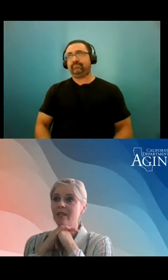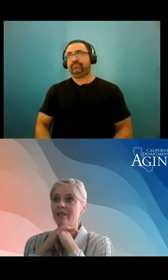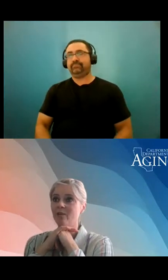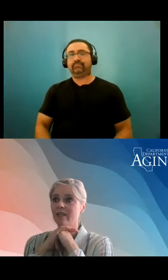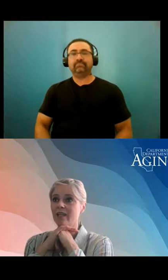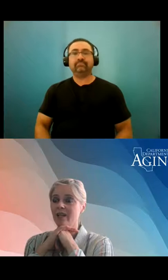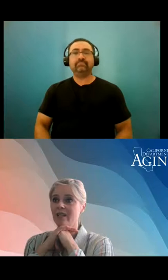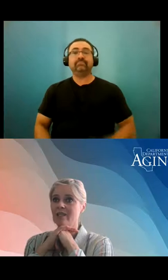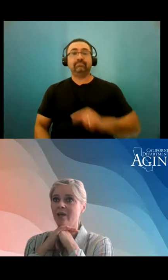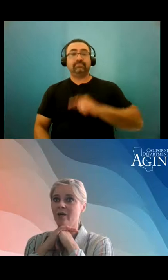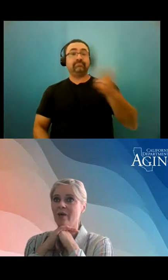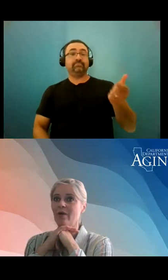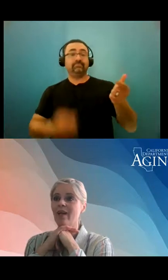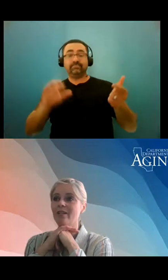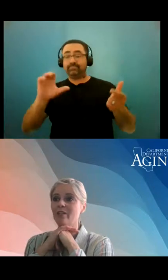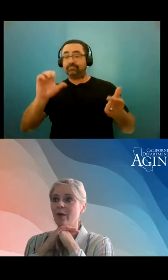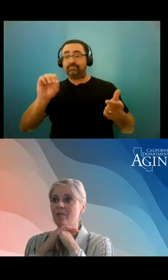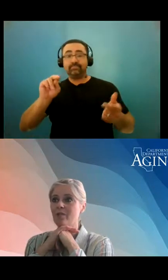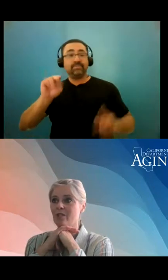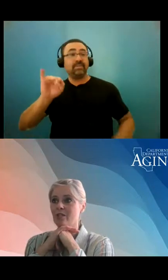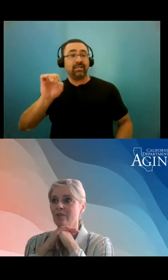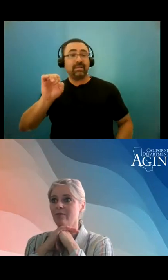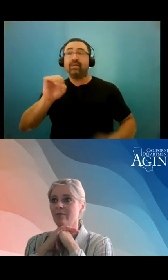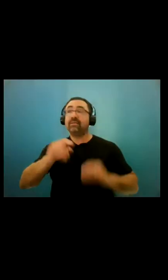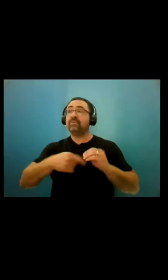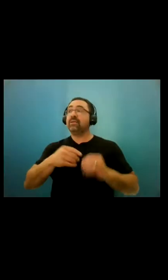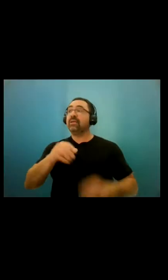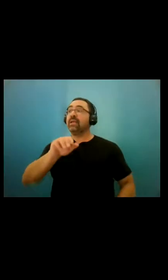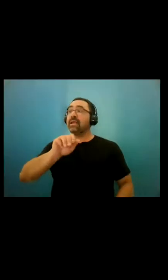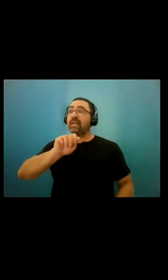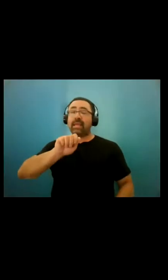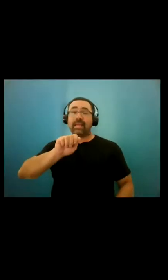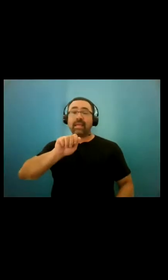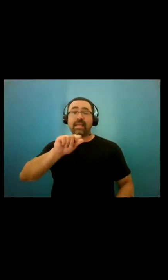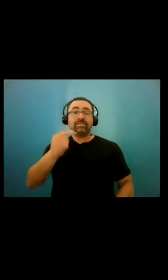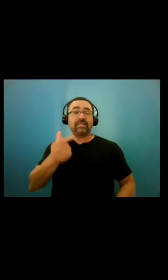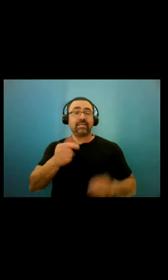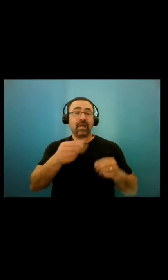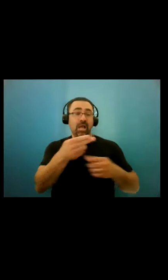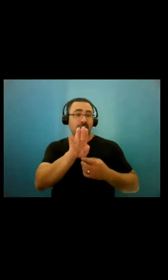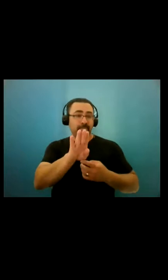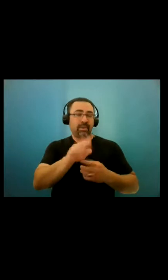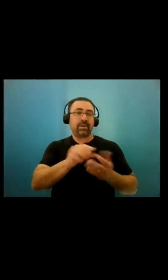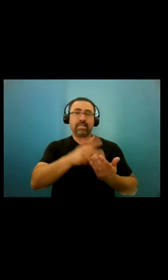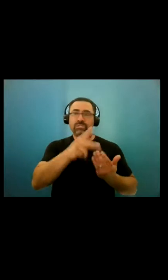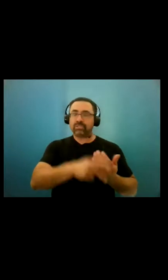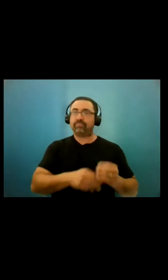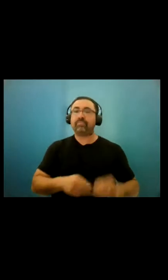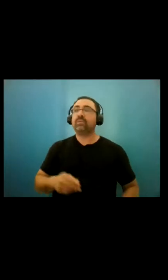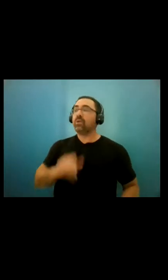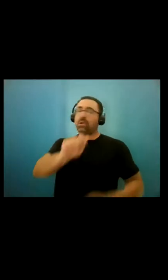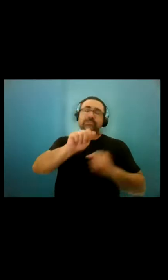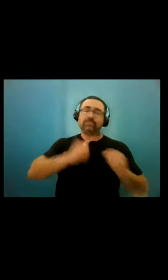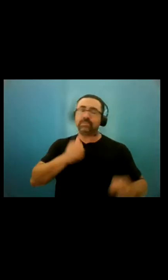And I'm going to hand it over to Connie to talk about our Aging Hubs initiative. Thanks, Amanda. So our Aging